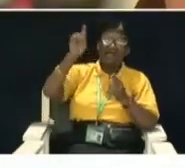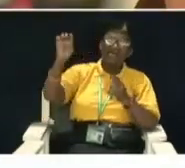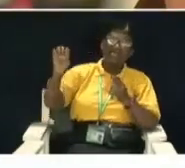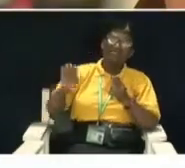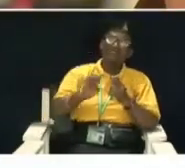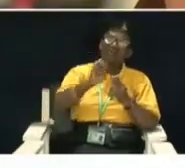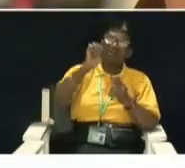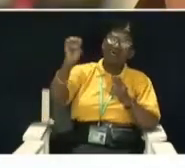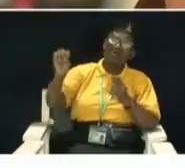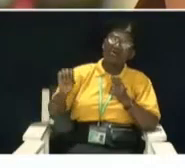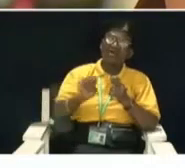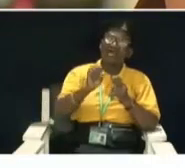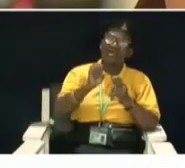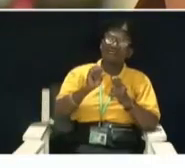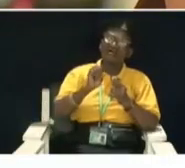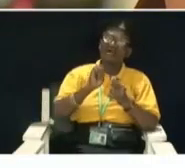alive,